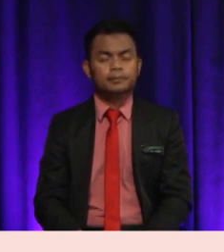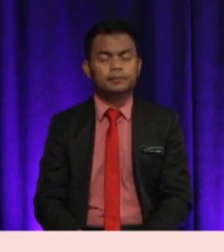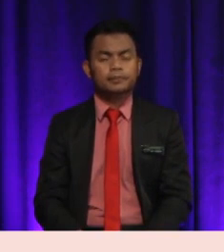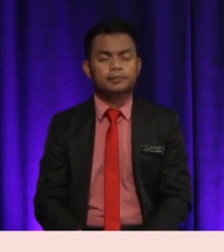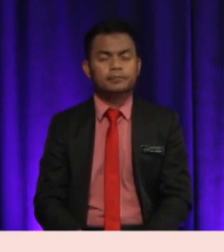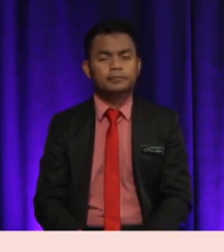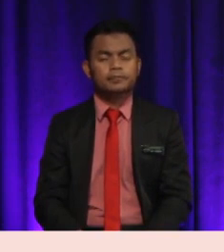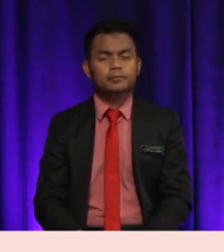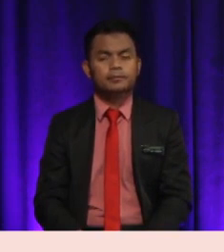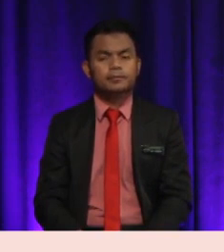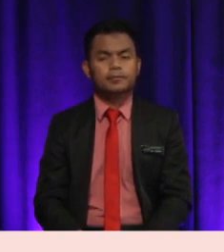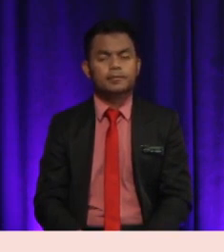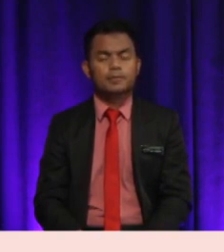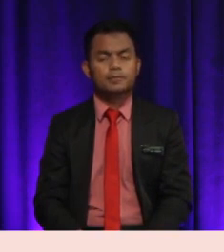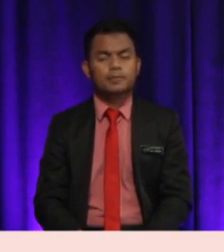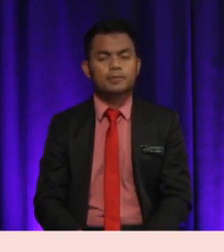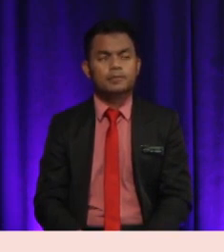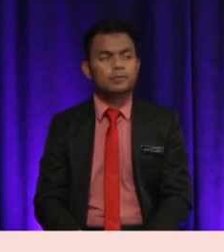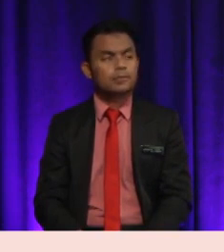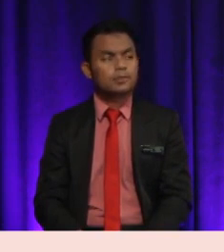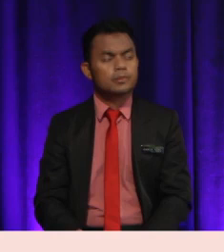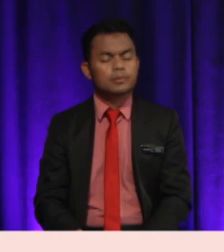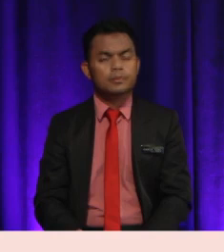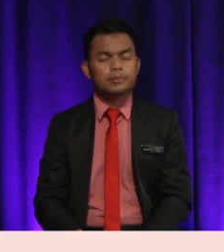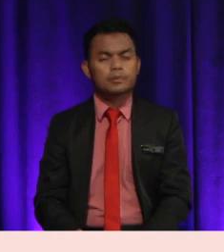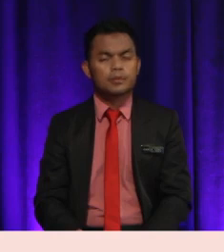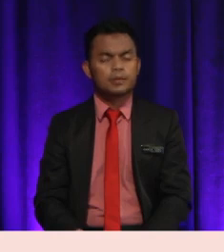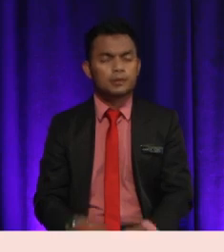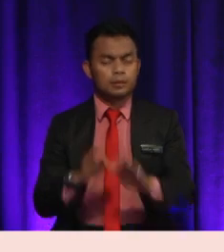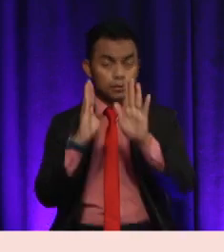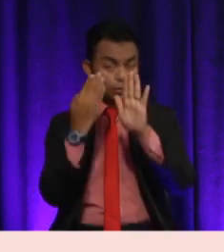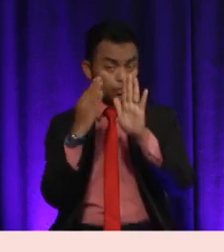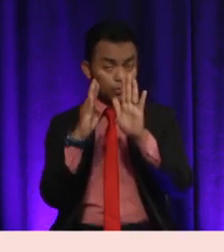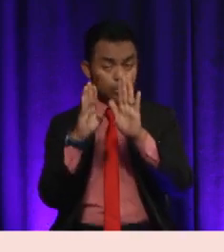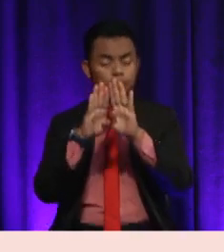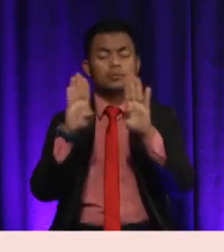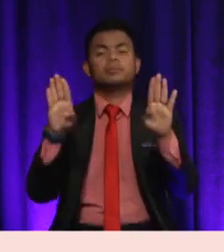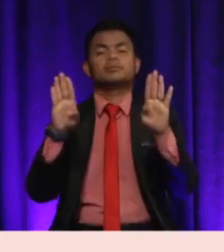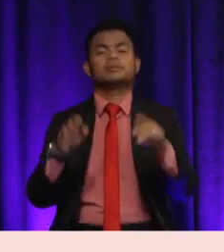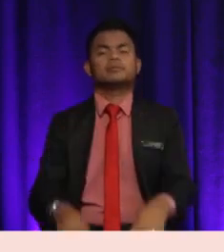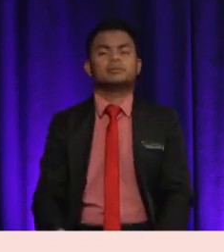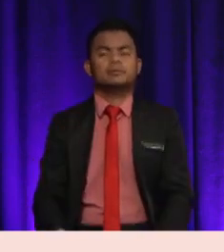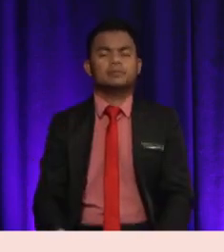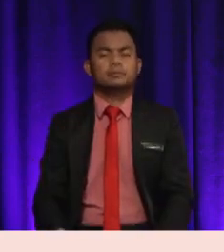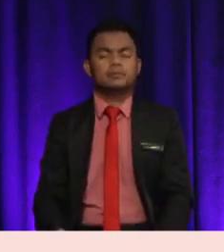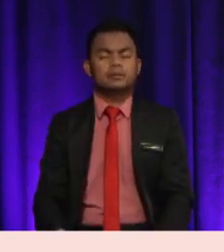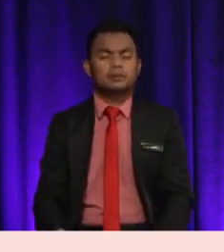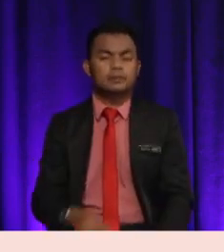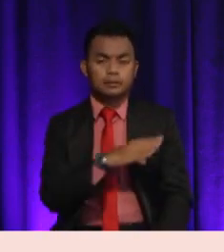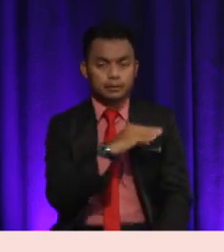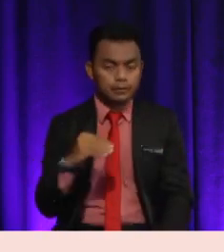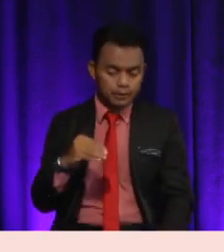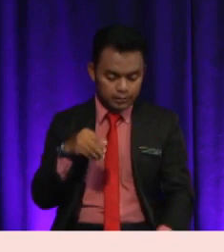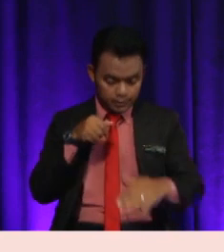including a staircase that leads up to the ceiling, doors that open onto walls, and secret passages that